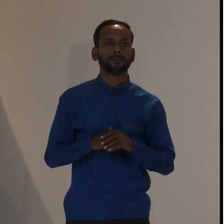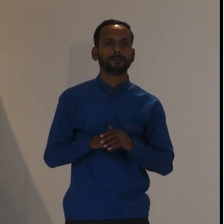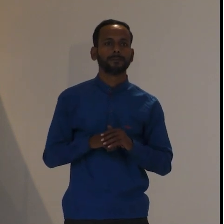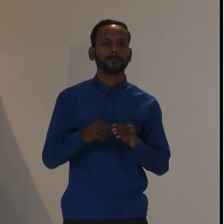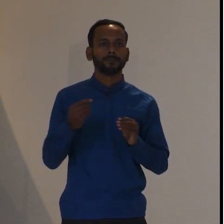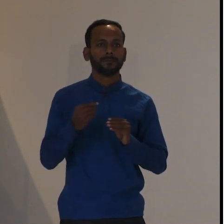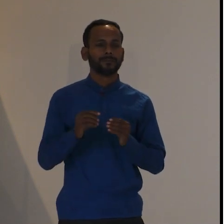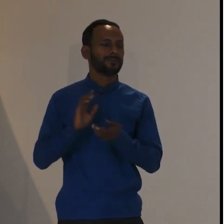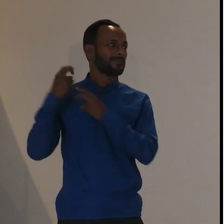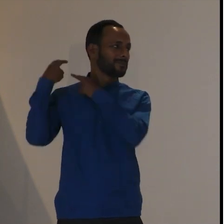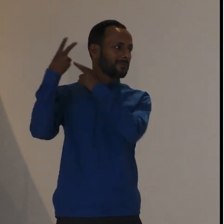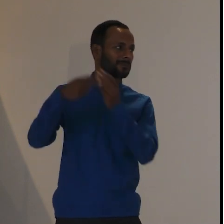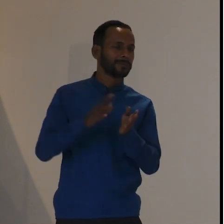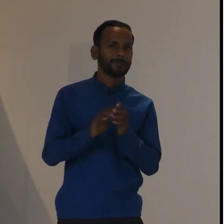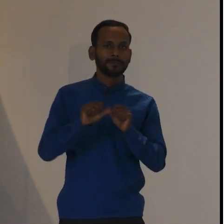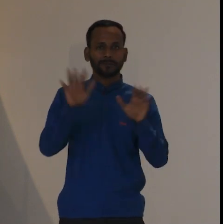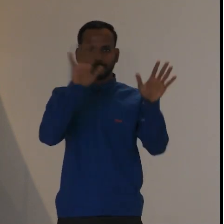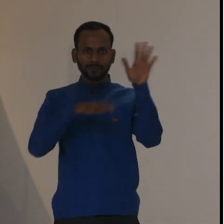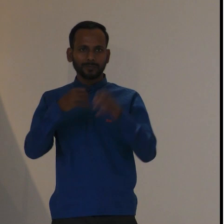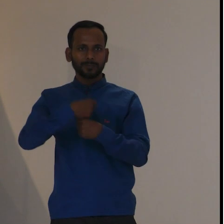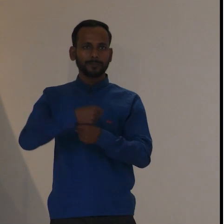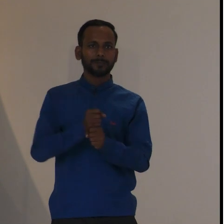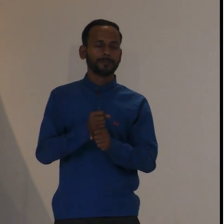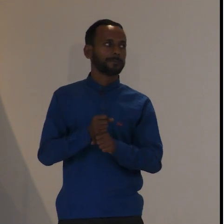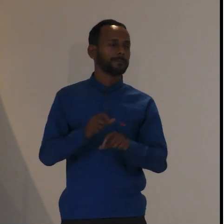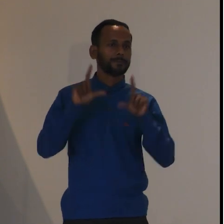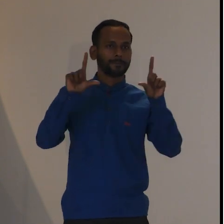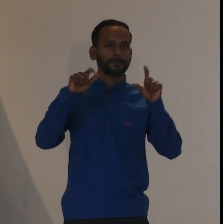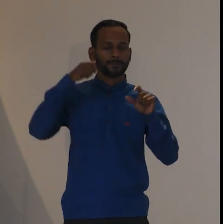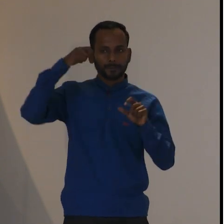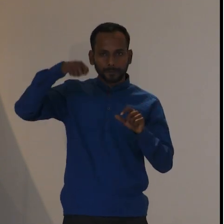weaved stories around them and animated them under a camera.